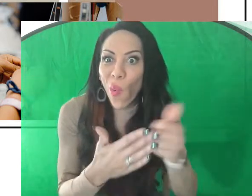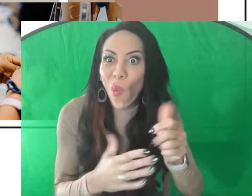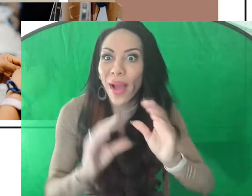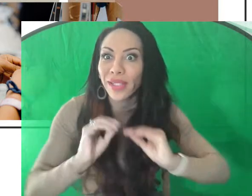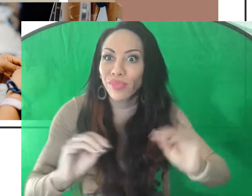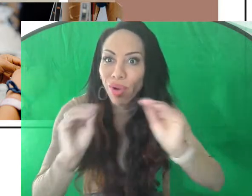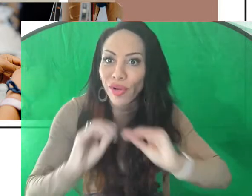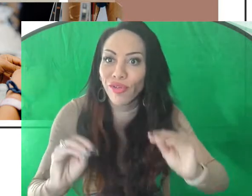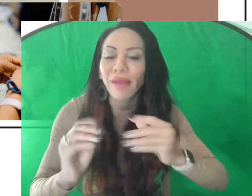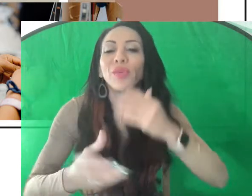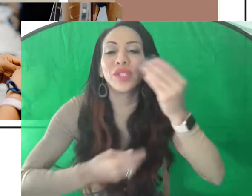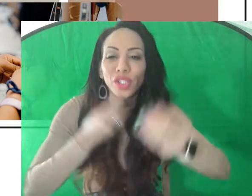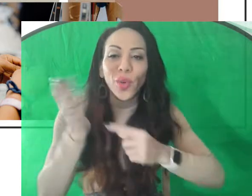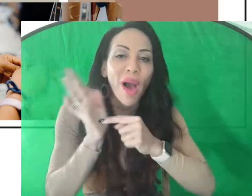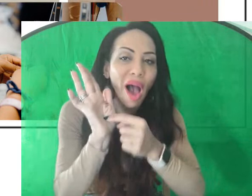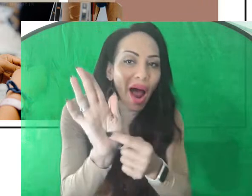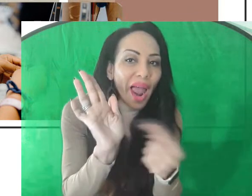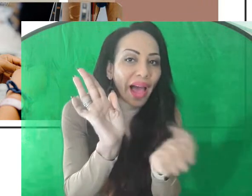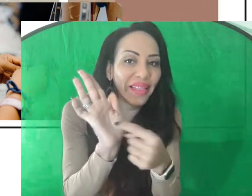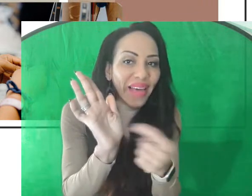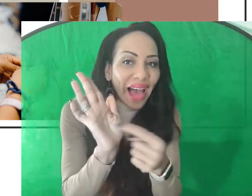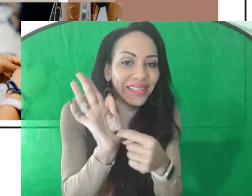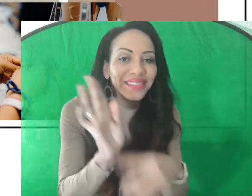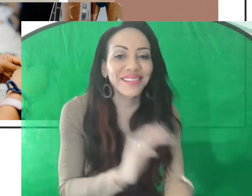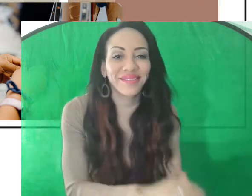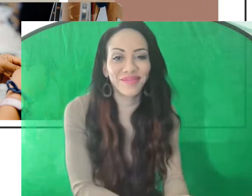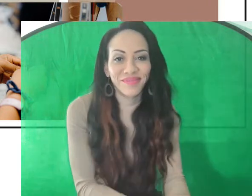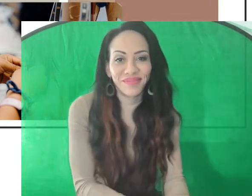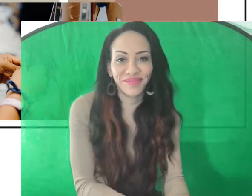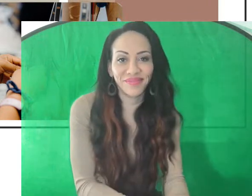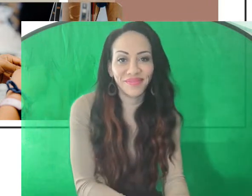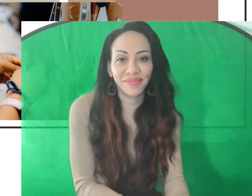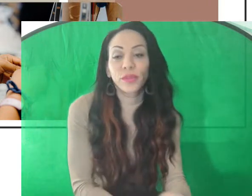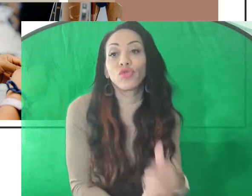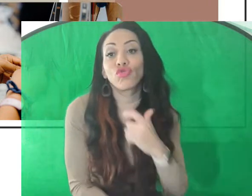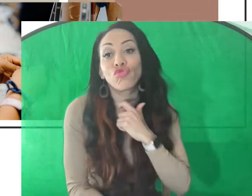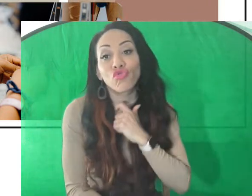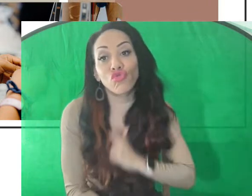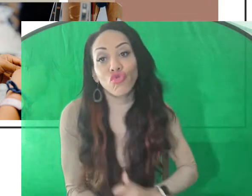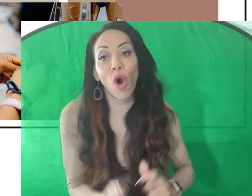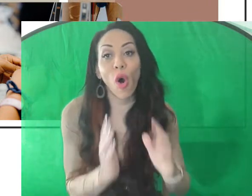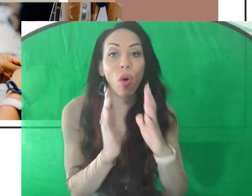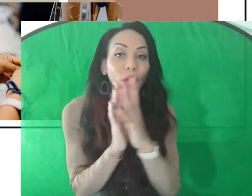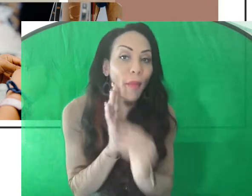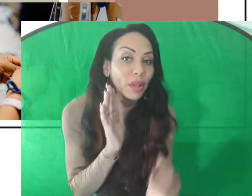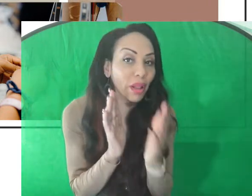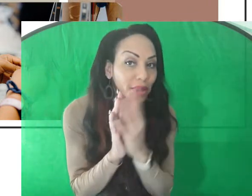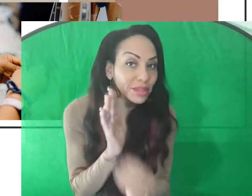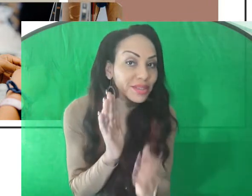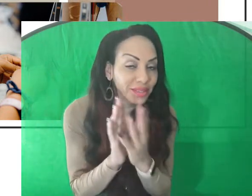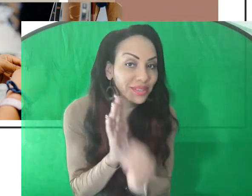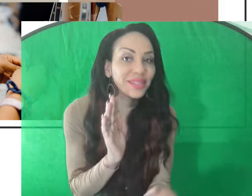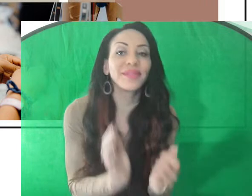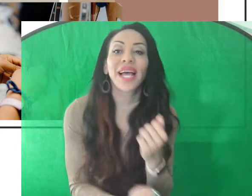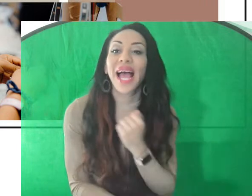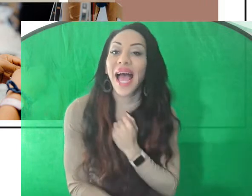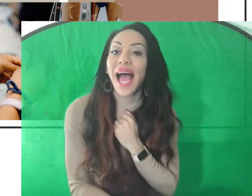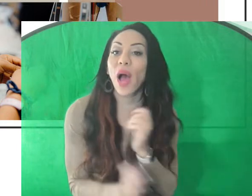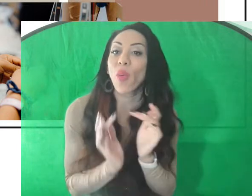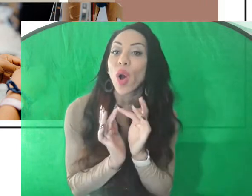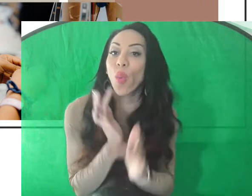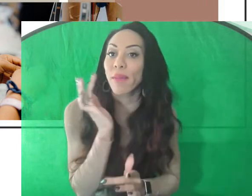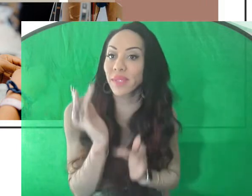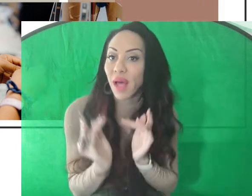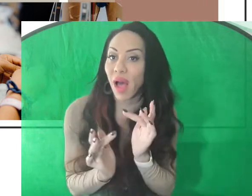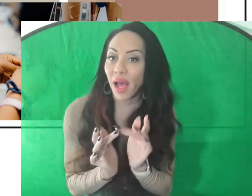way. We're also looking, role models. So on our website that is in the process